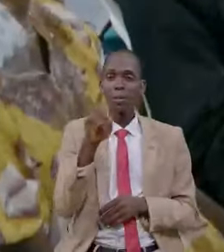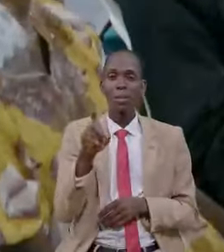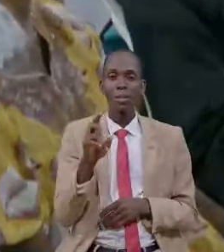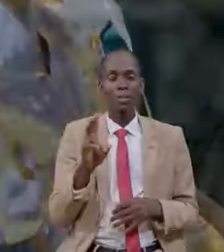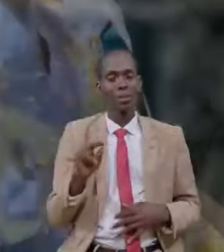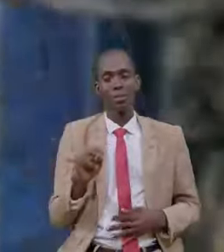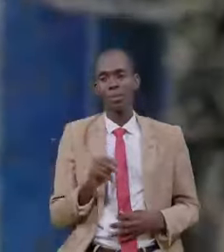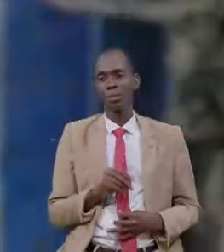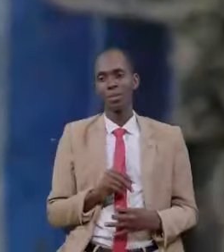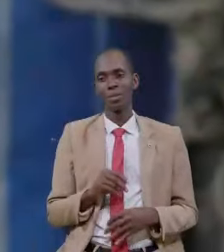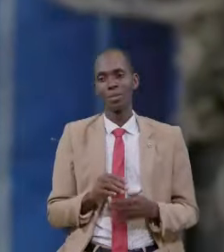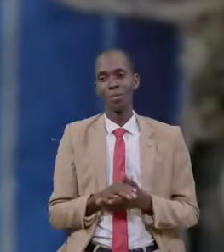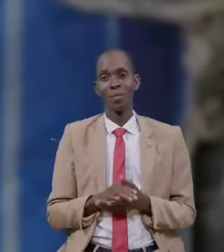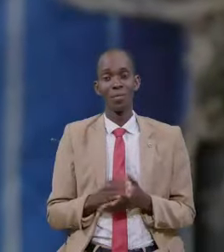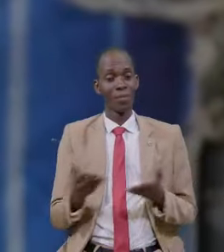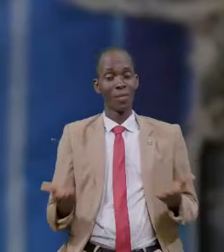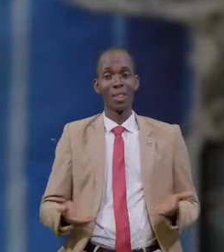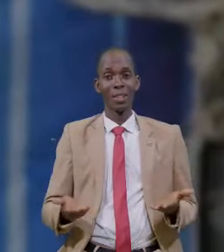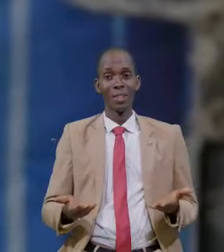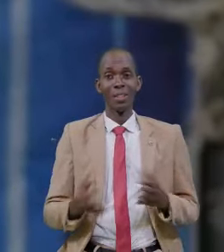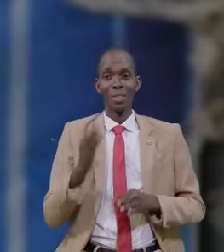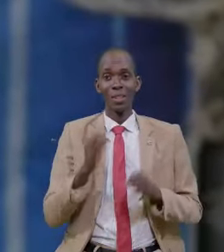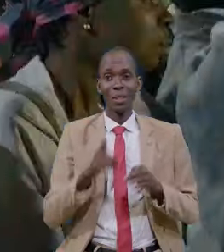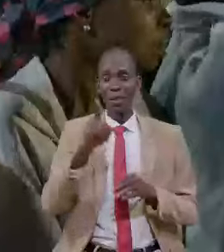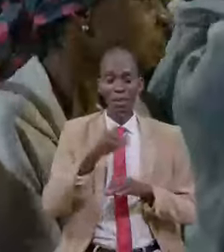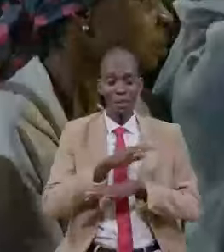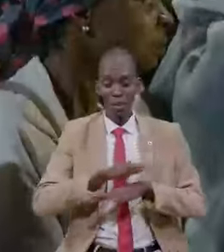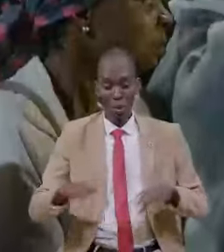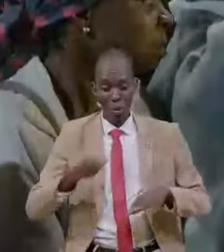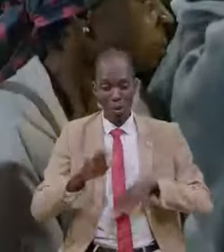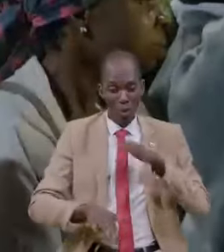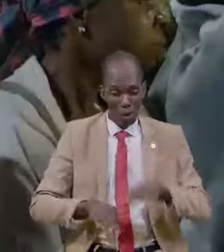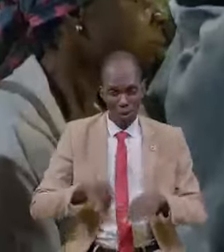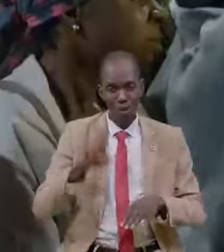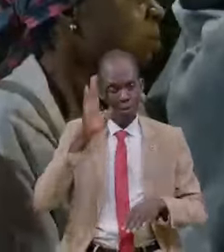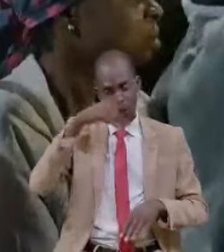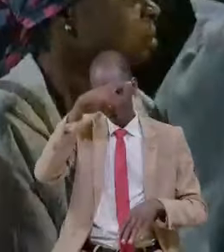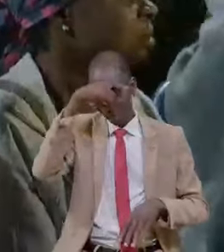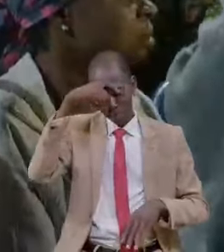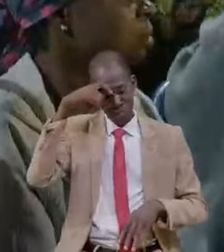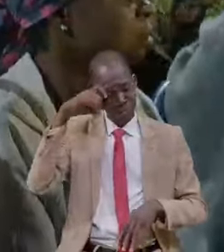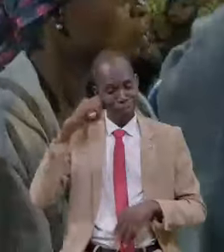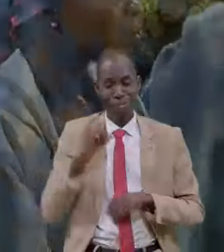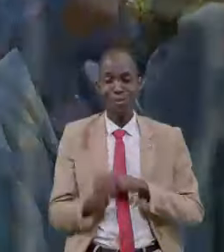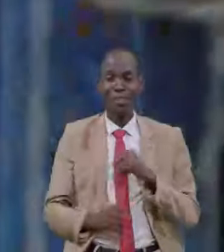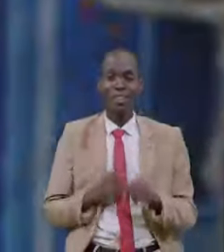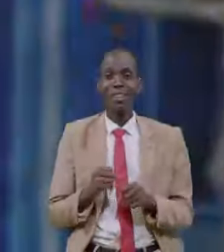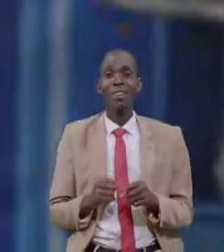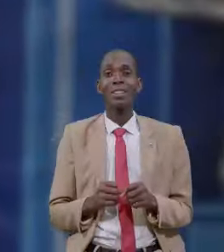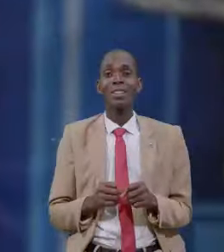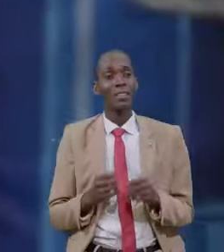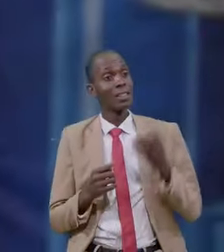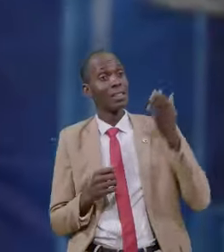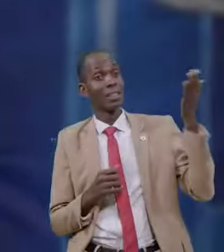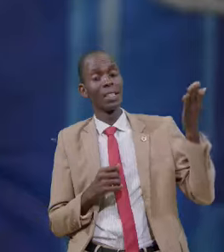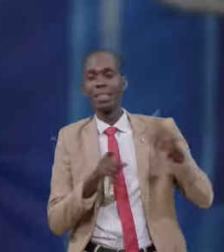Here, if you don't work, you don't eat. Over there, if you don't work,